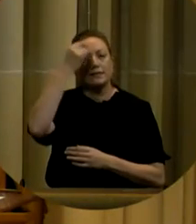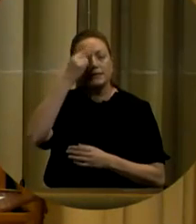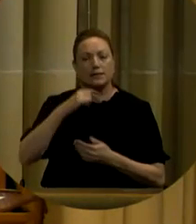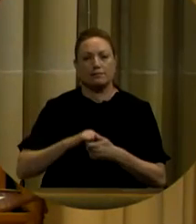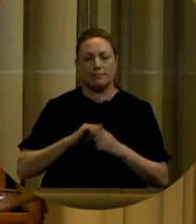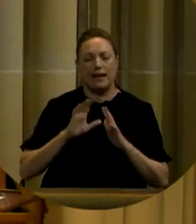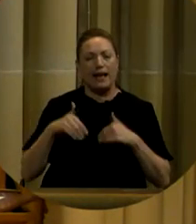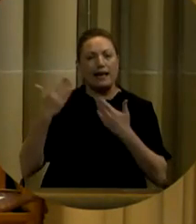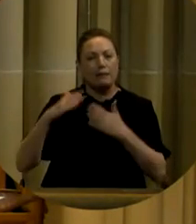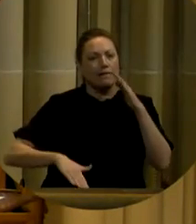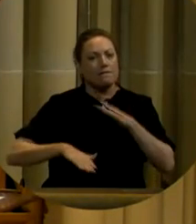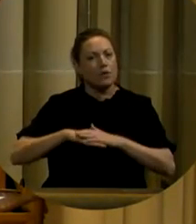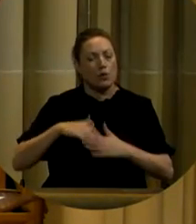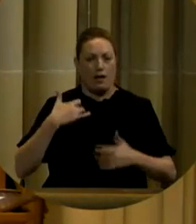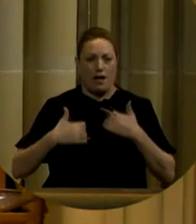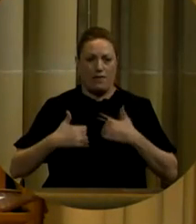of life.